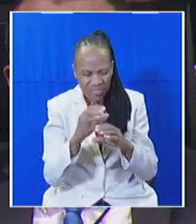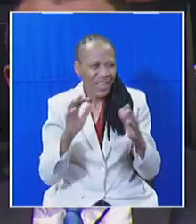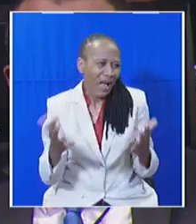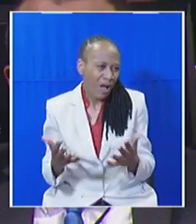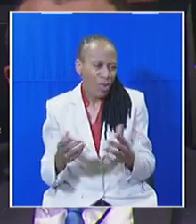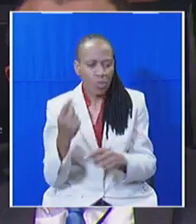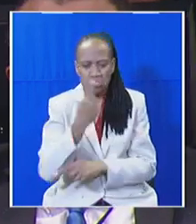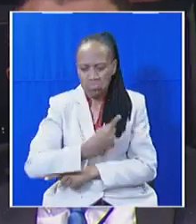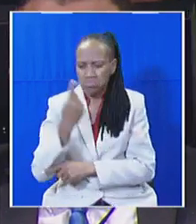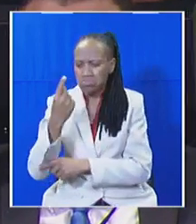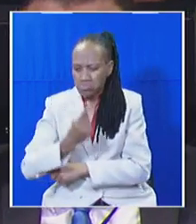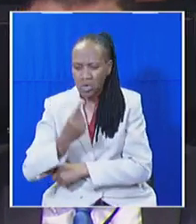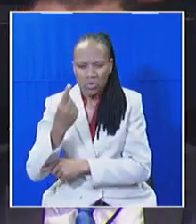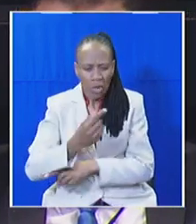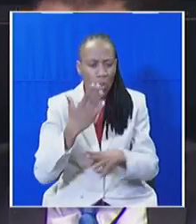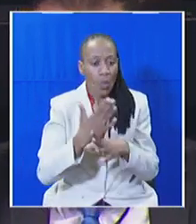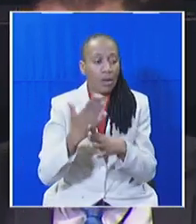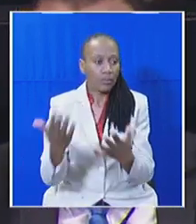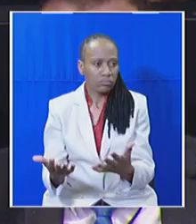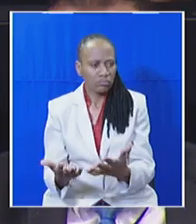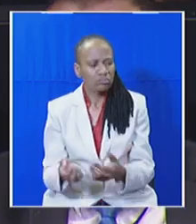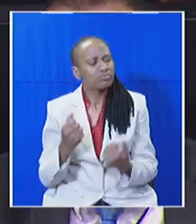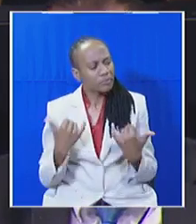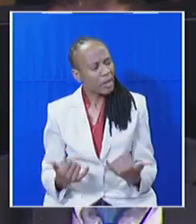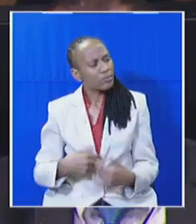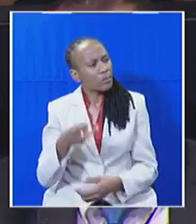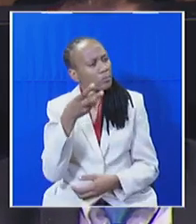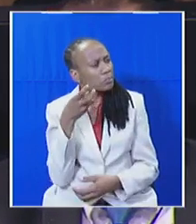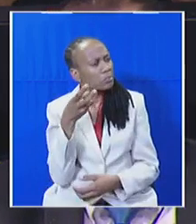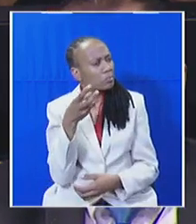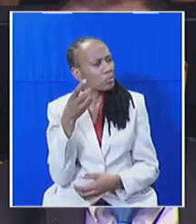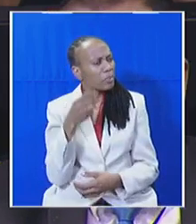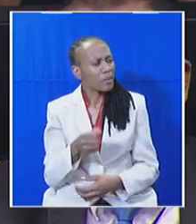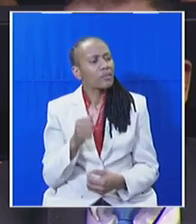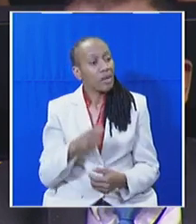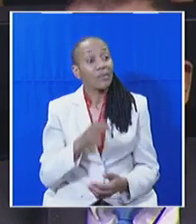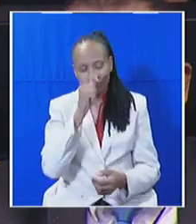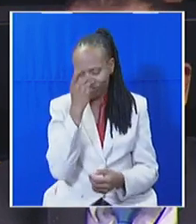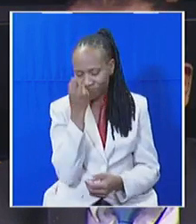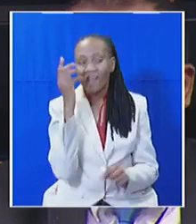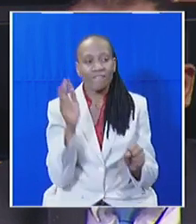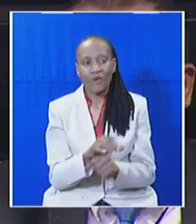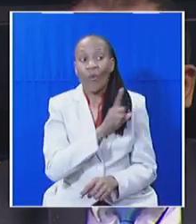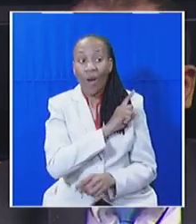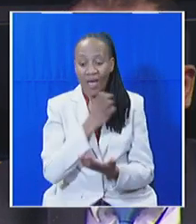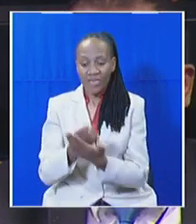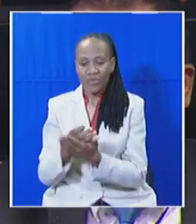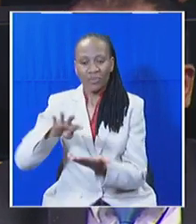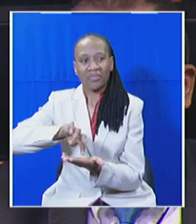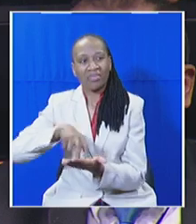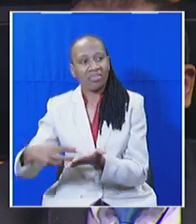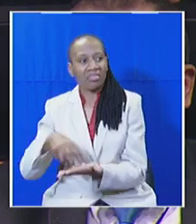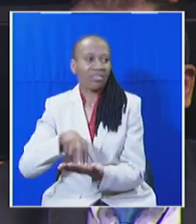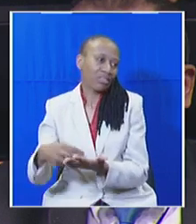basis. In fact, listening to your answers today, President, it's little wonder that our economy is in the condition that it is. But to the question at